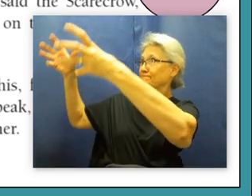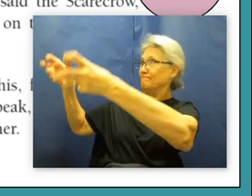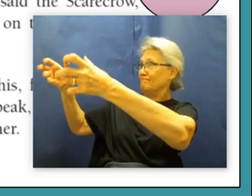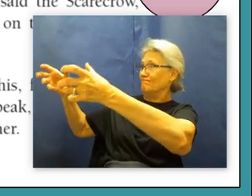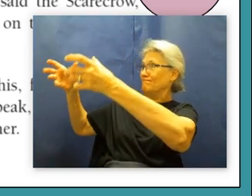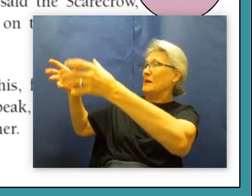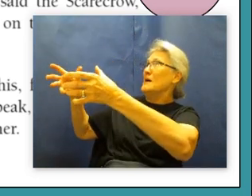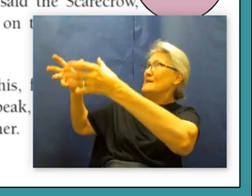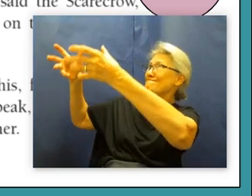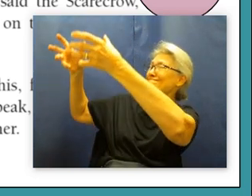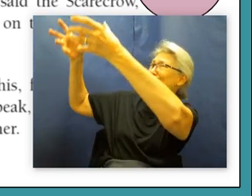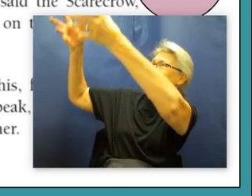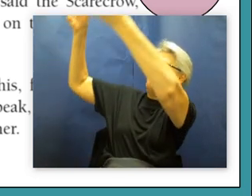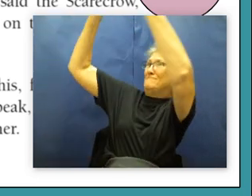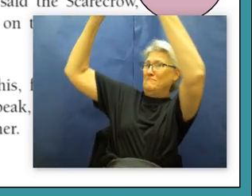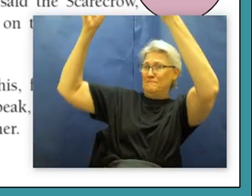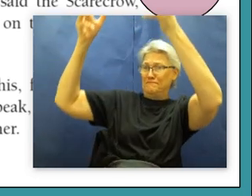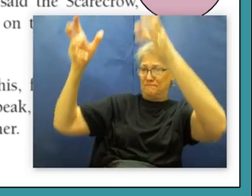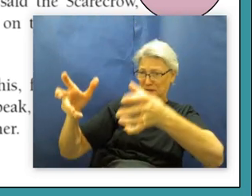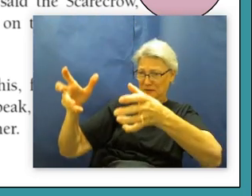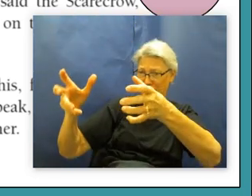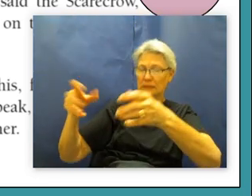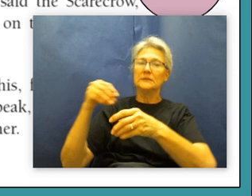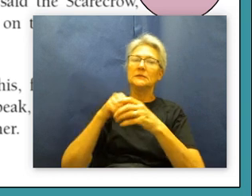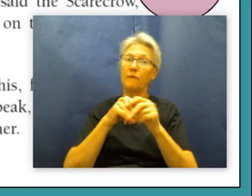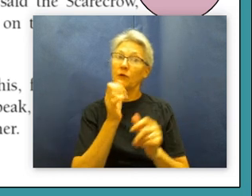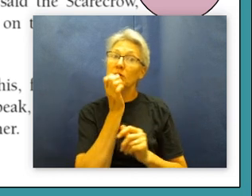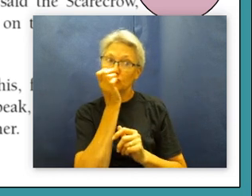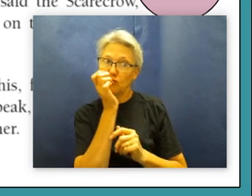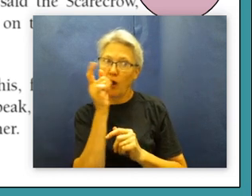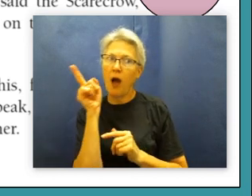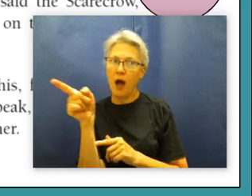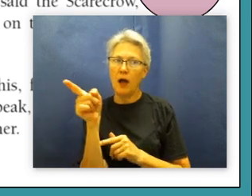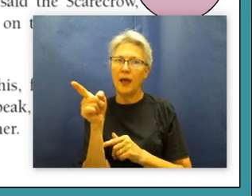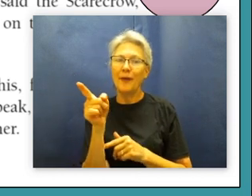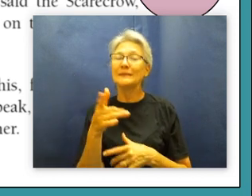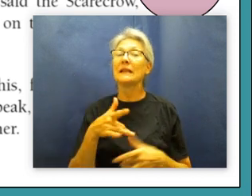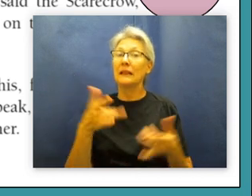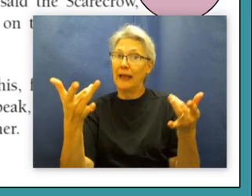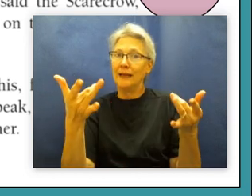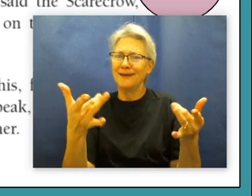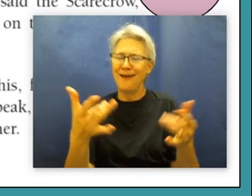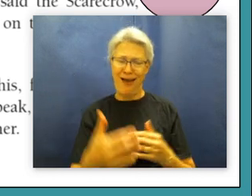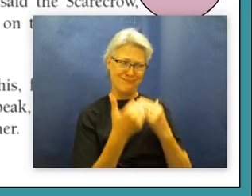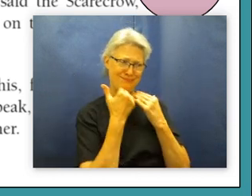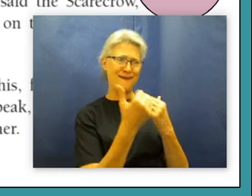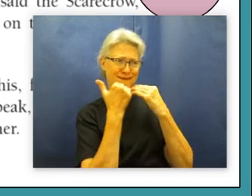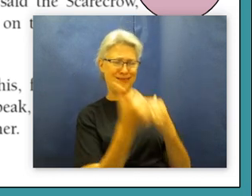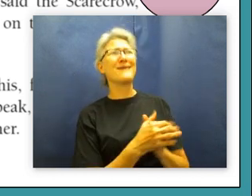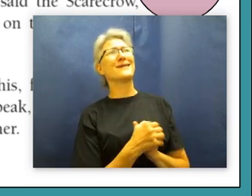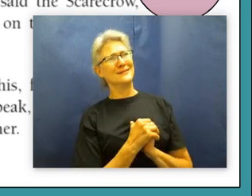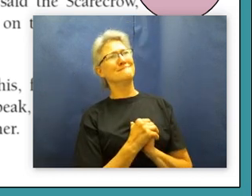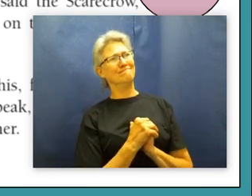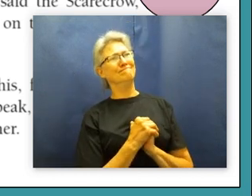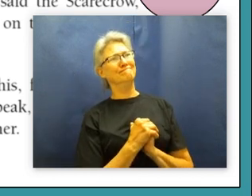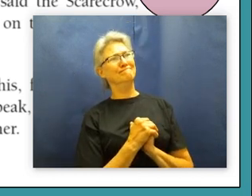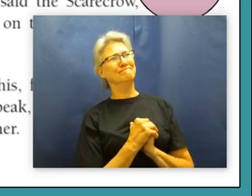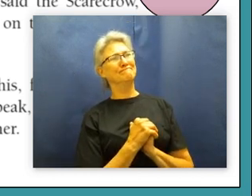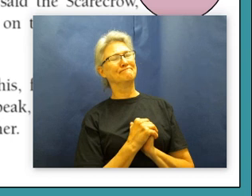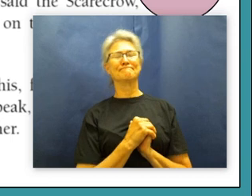lifted the figure off the pole, for, being stuffed with straw, it was quite light. "Thank you very much," said the